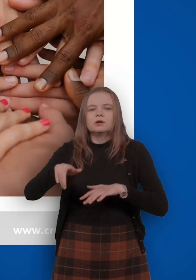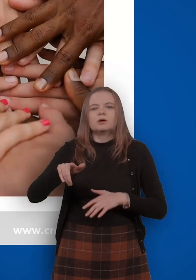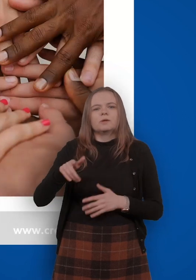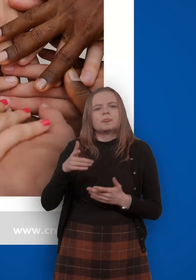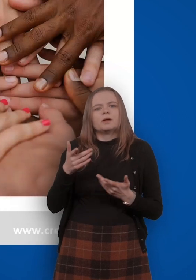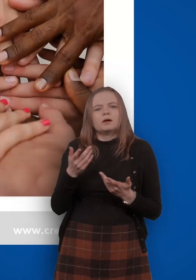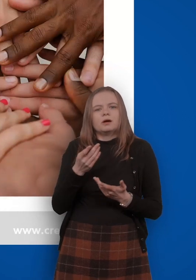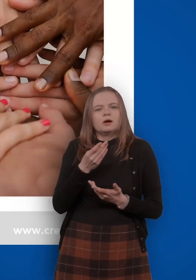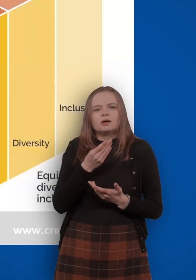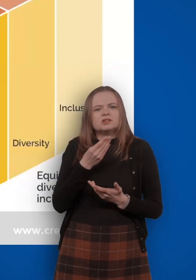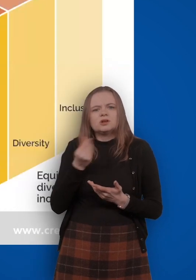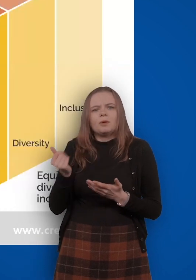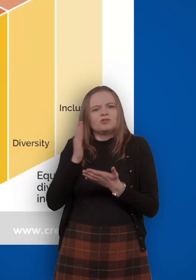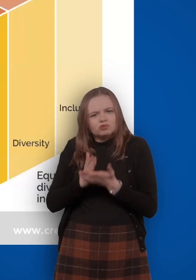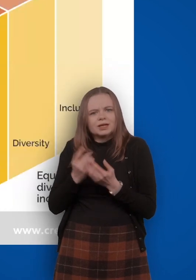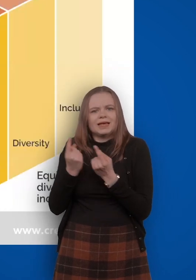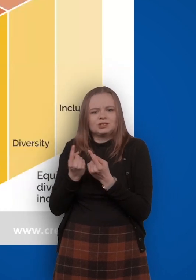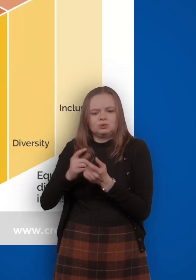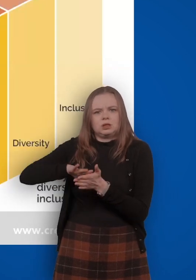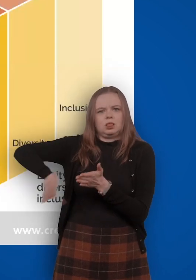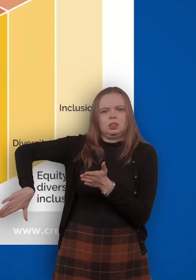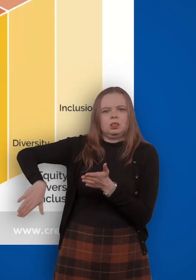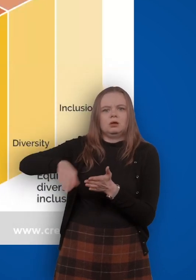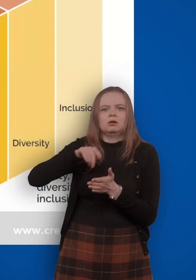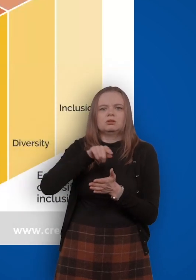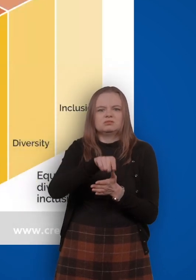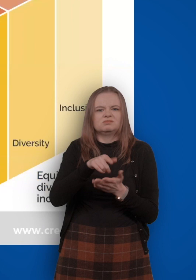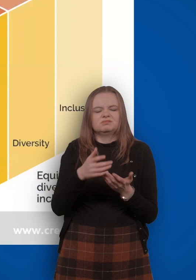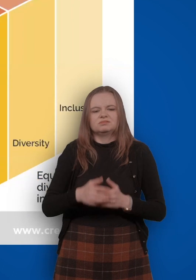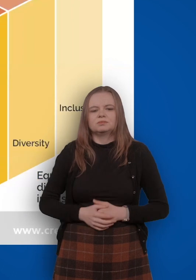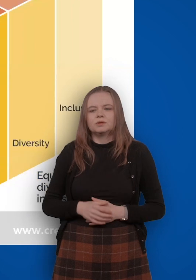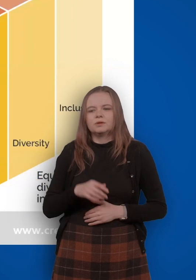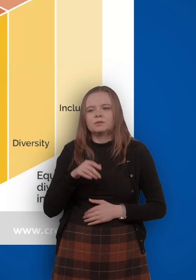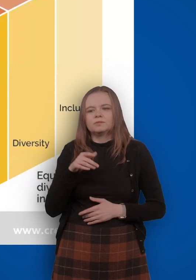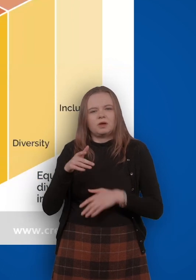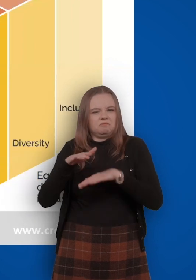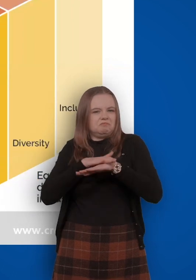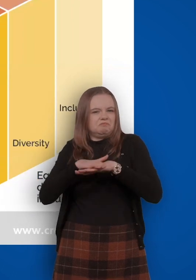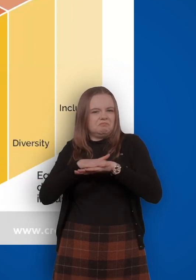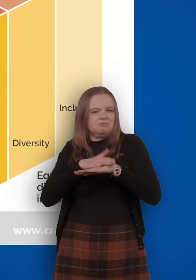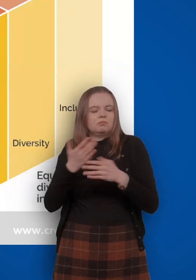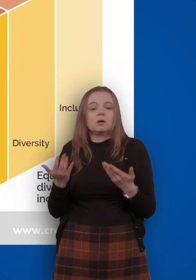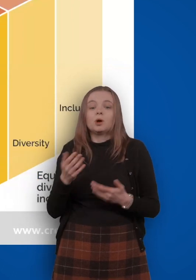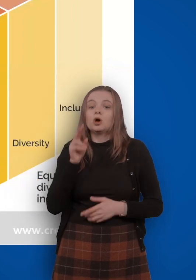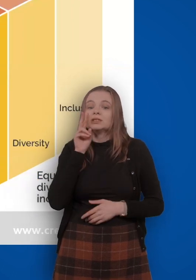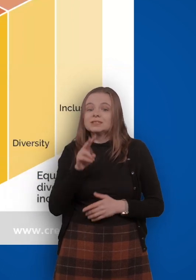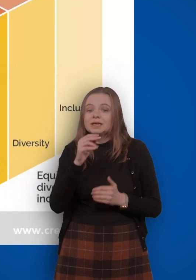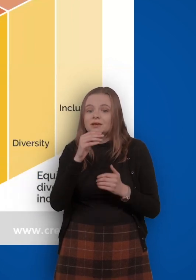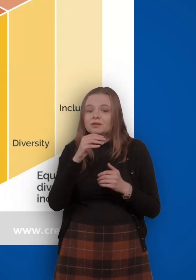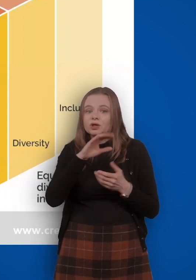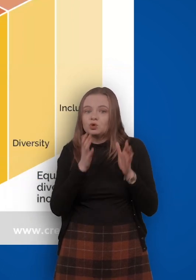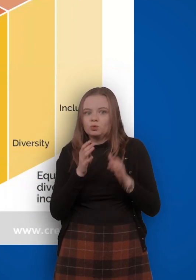gloss over some of the real issues. Very quickly, because you've kind of seen the cube, here it